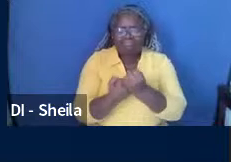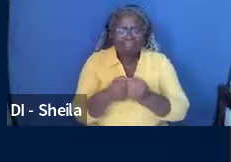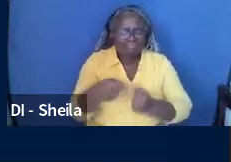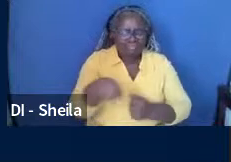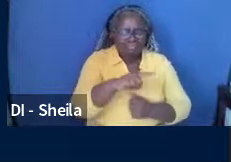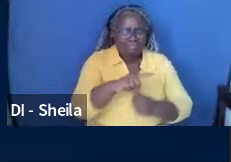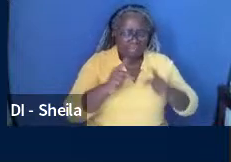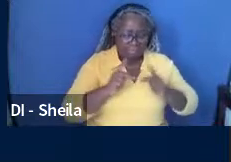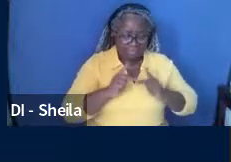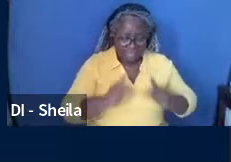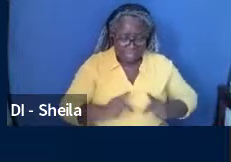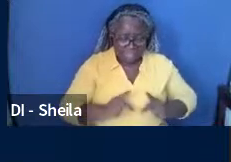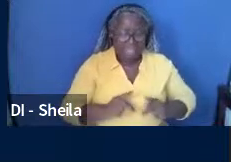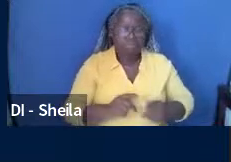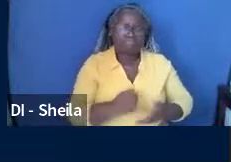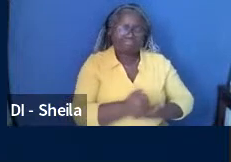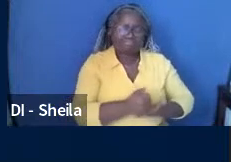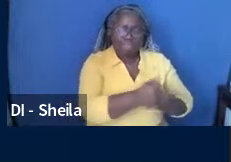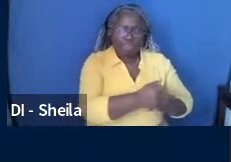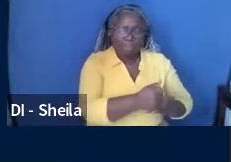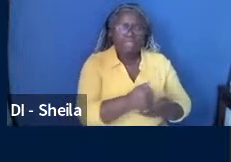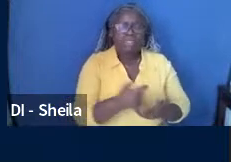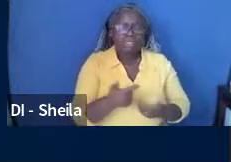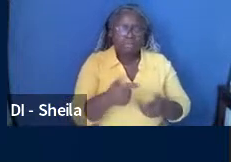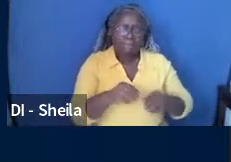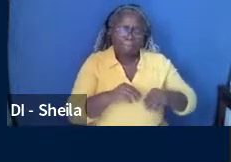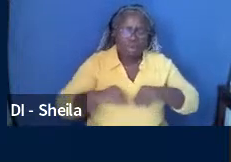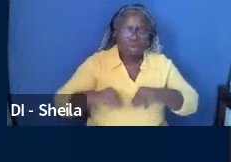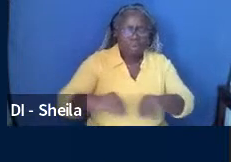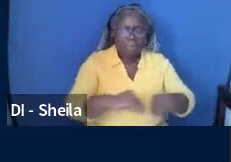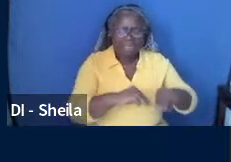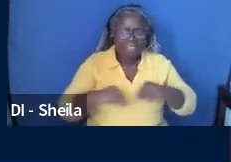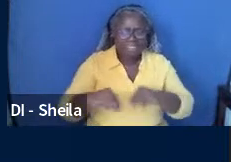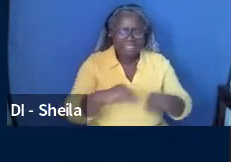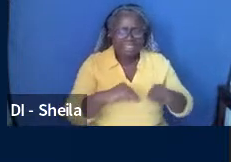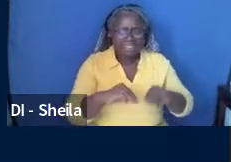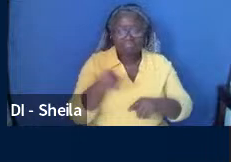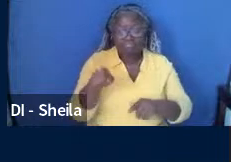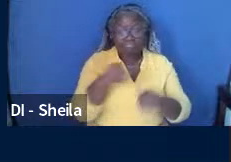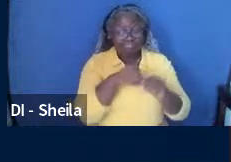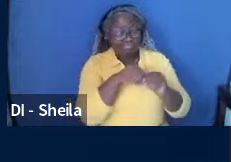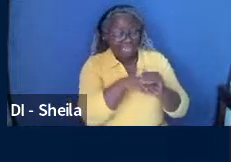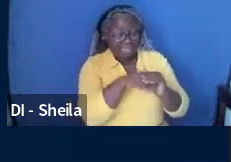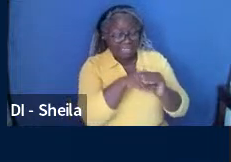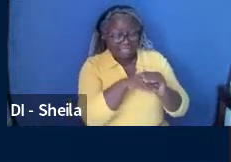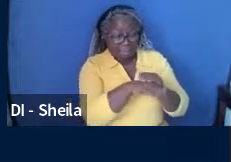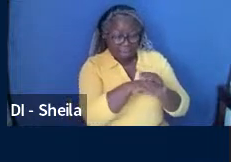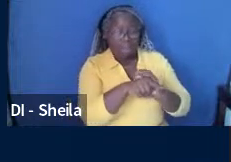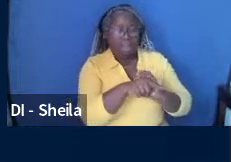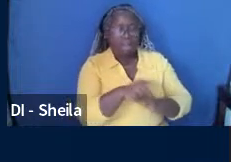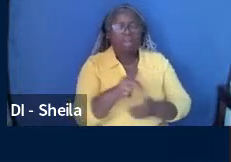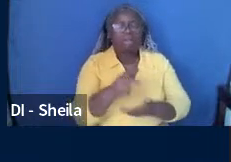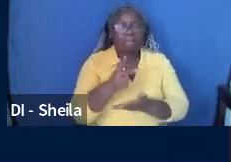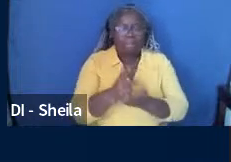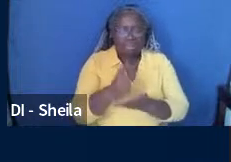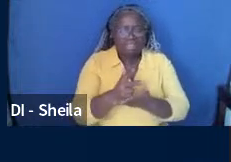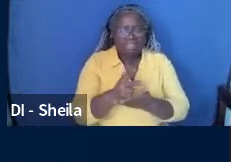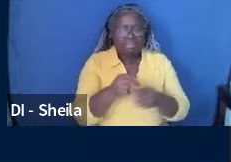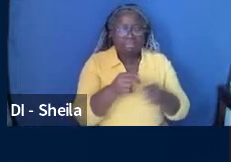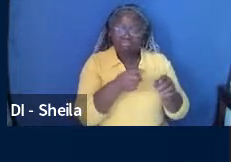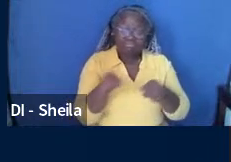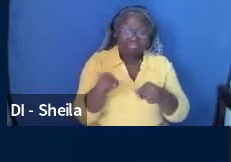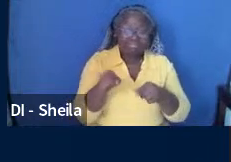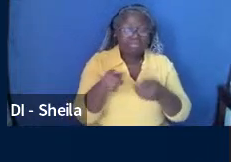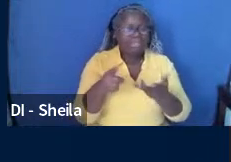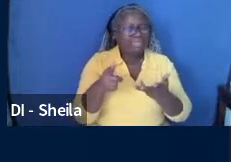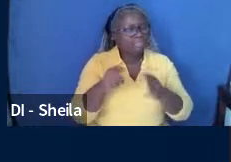increased scoping for their accessible parking. And again, these are just minimum requirements. It also addresses accessible routes,